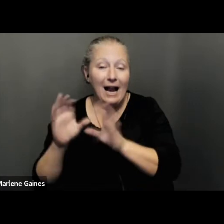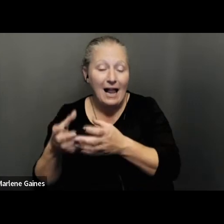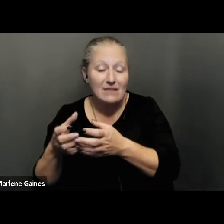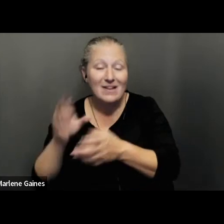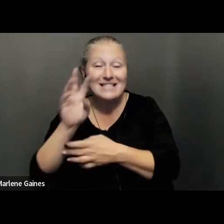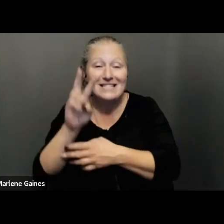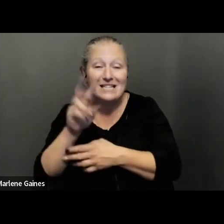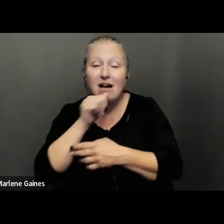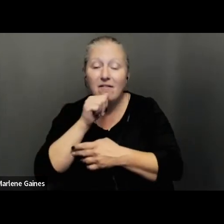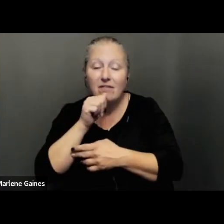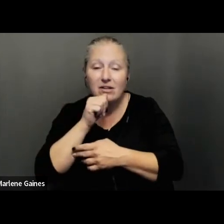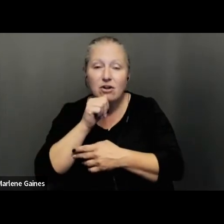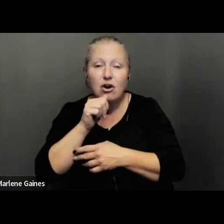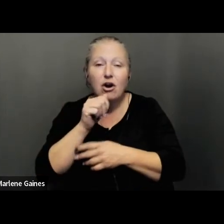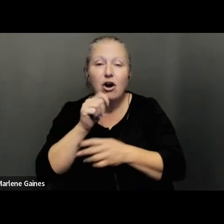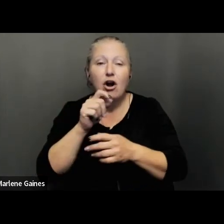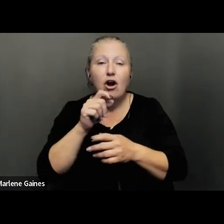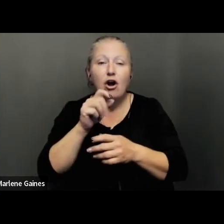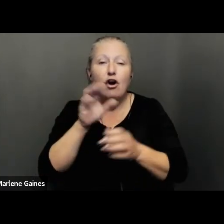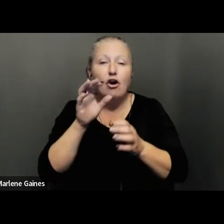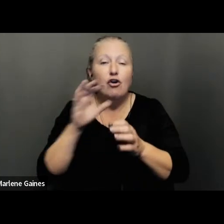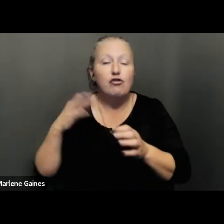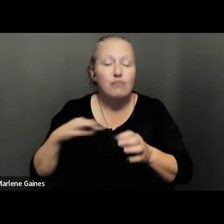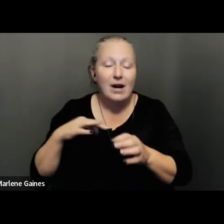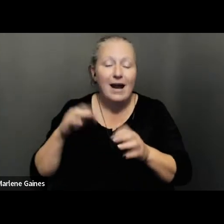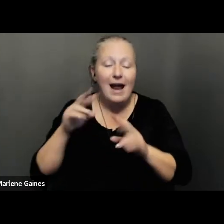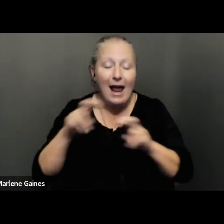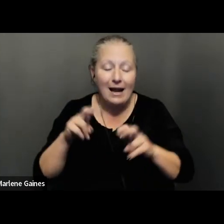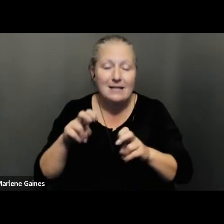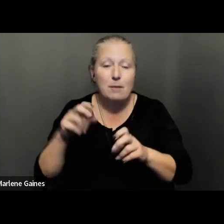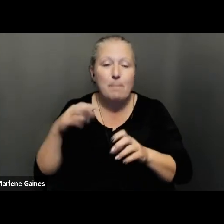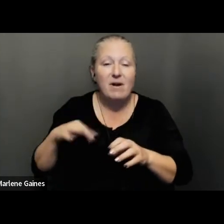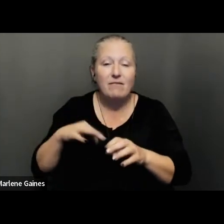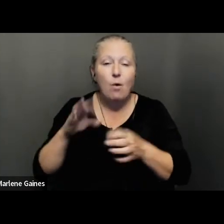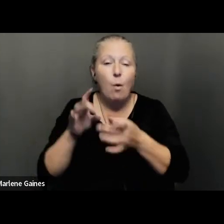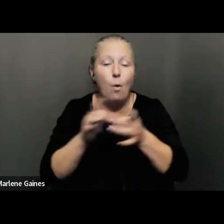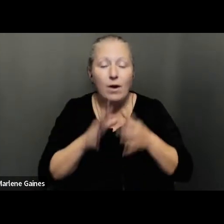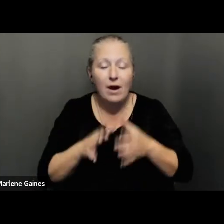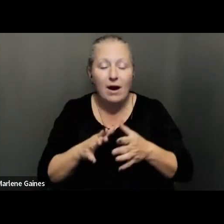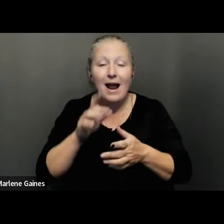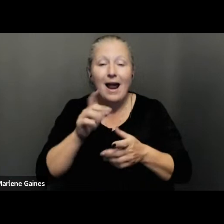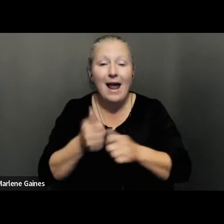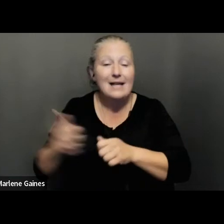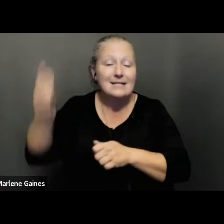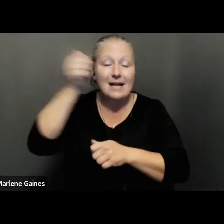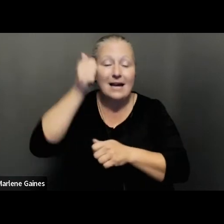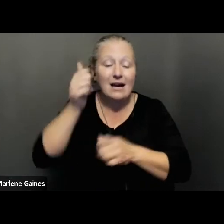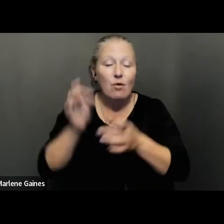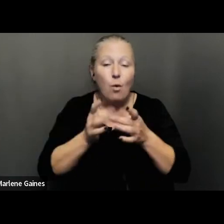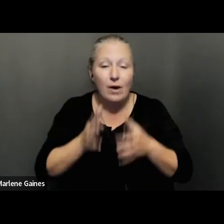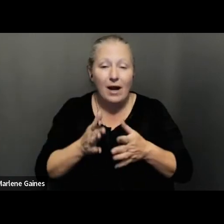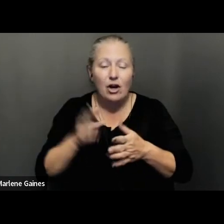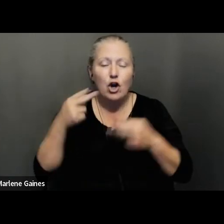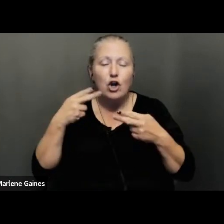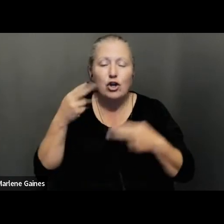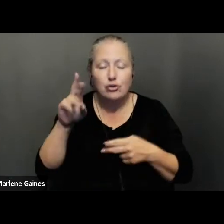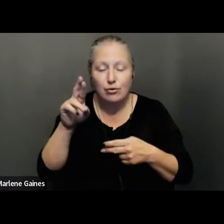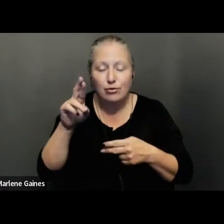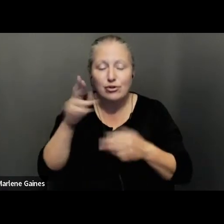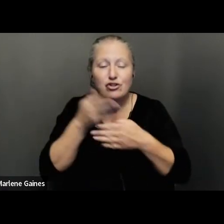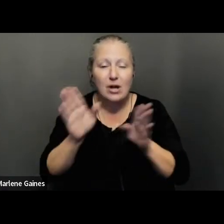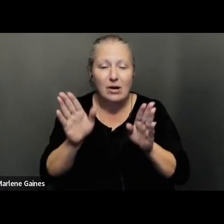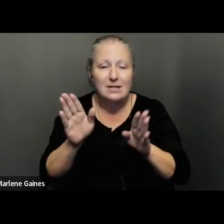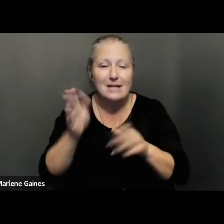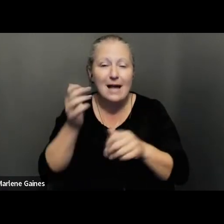the credential analyst, benefits coordinator, executive coordinator, human resources generalist,